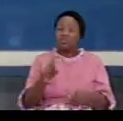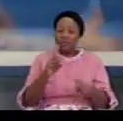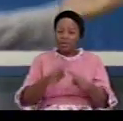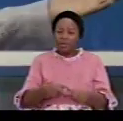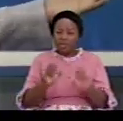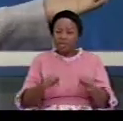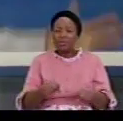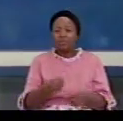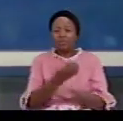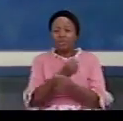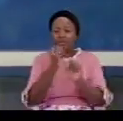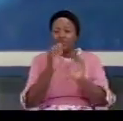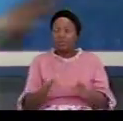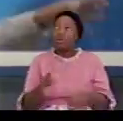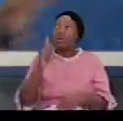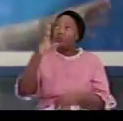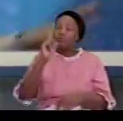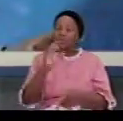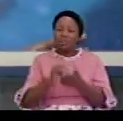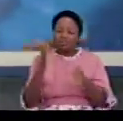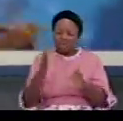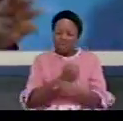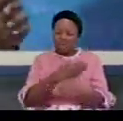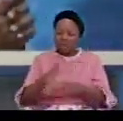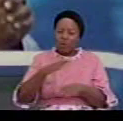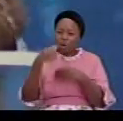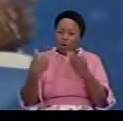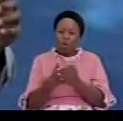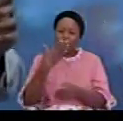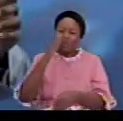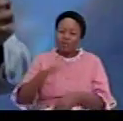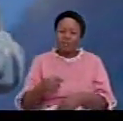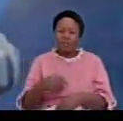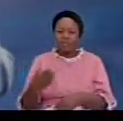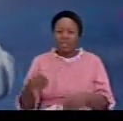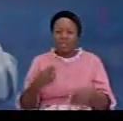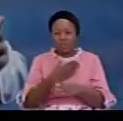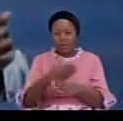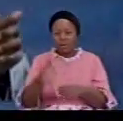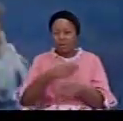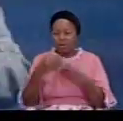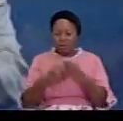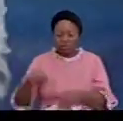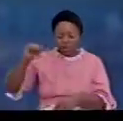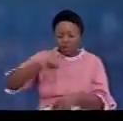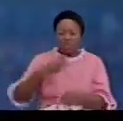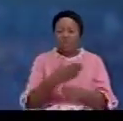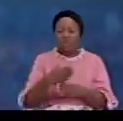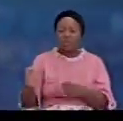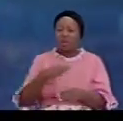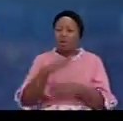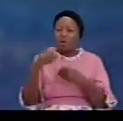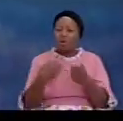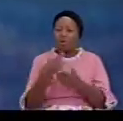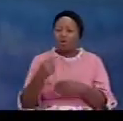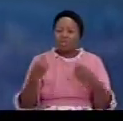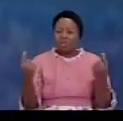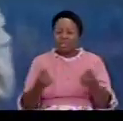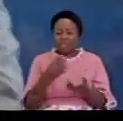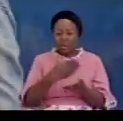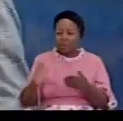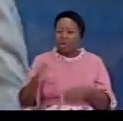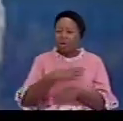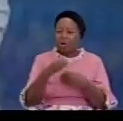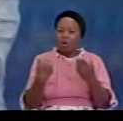the one that is going to take every evil thing away, every condemnation away, every sin away, and every